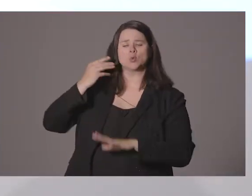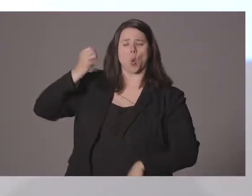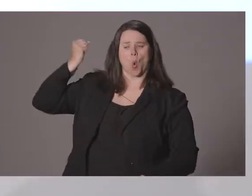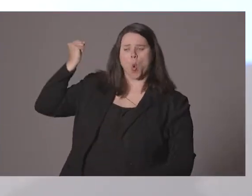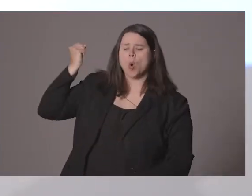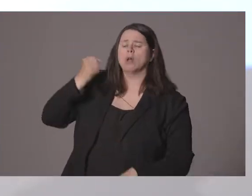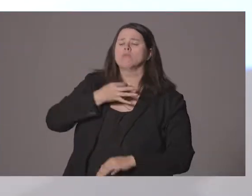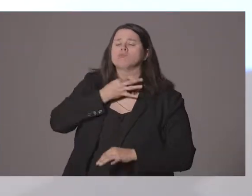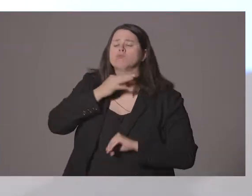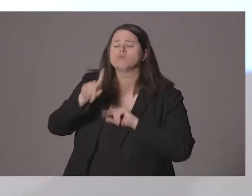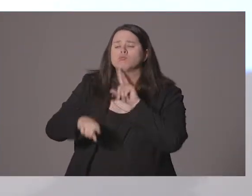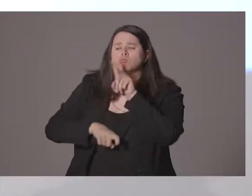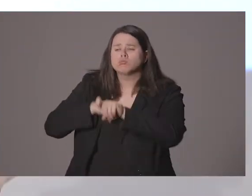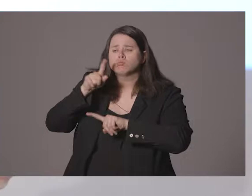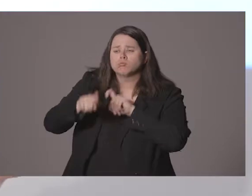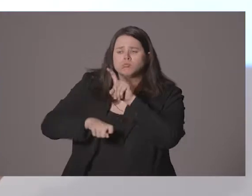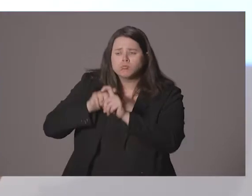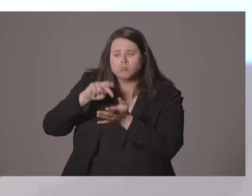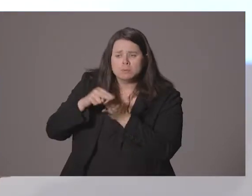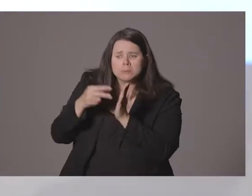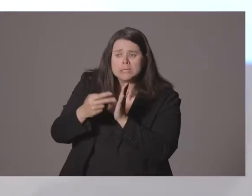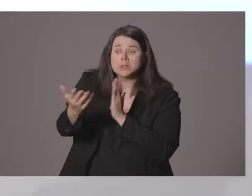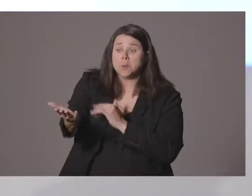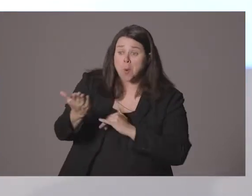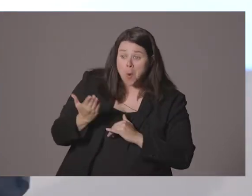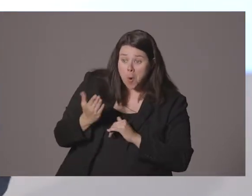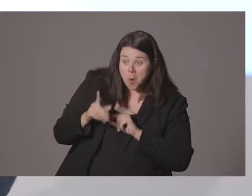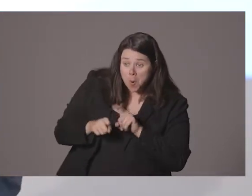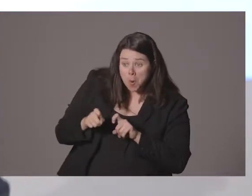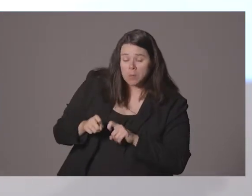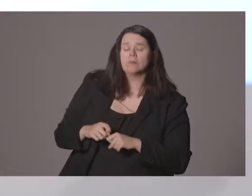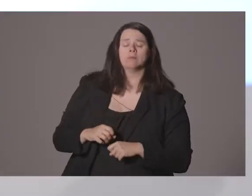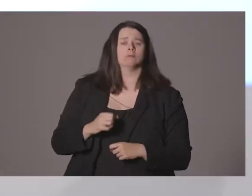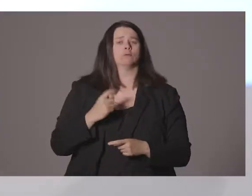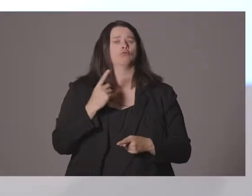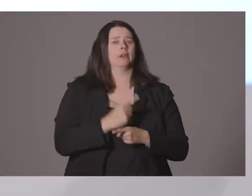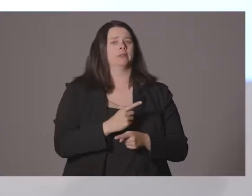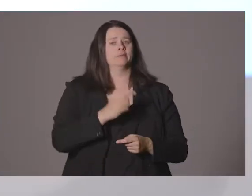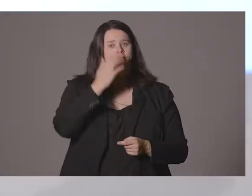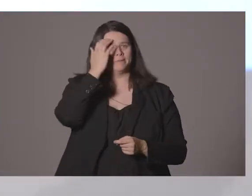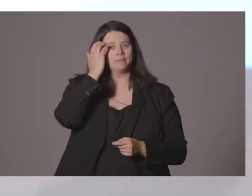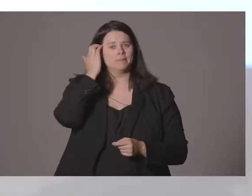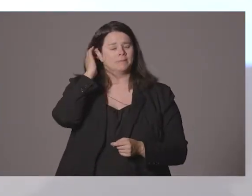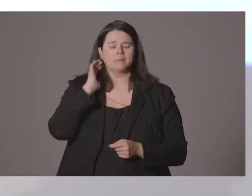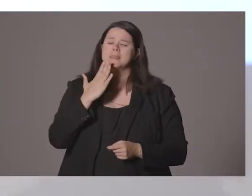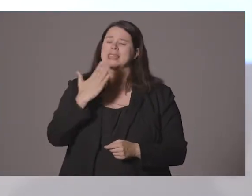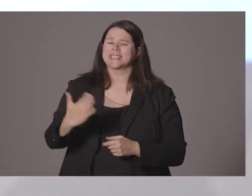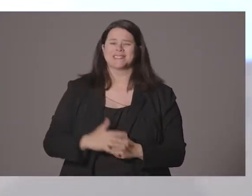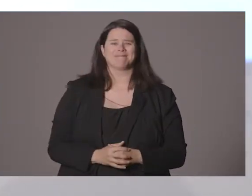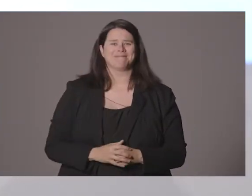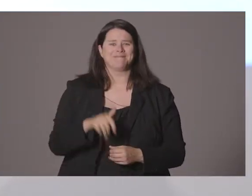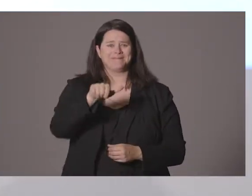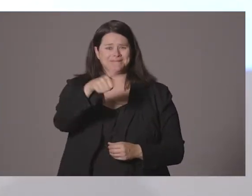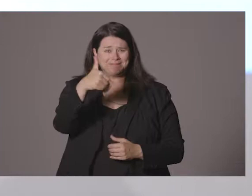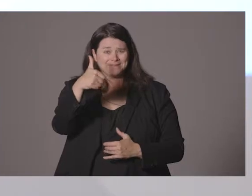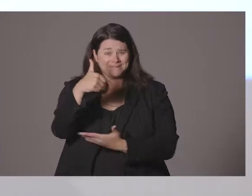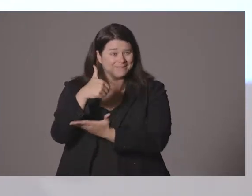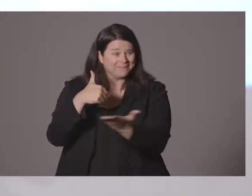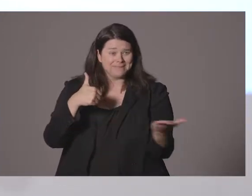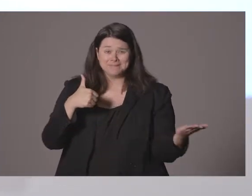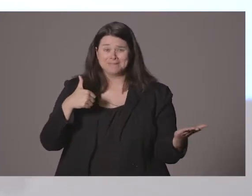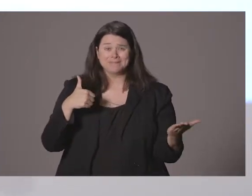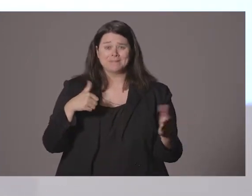of my experience, and engaging with some curiosity around something that somebody else is presenting. Thanks.